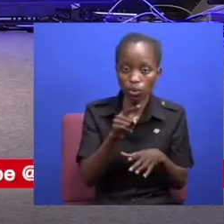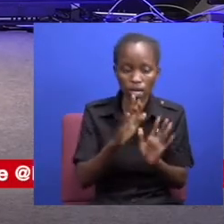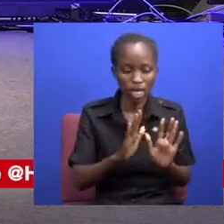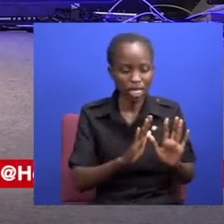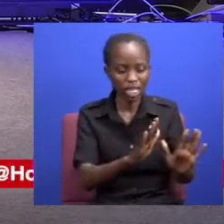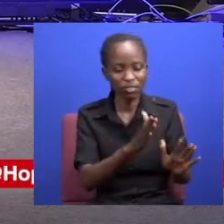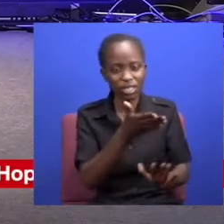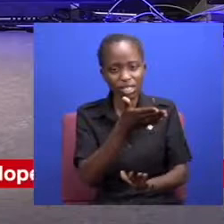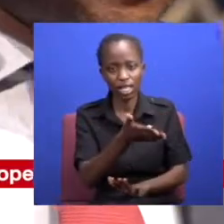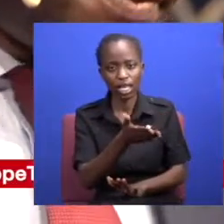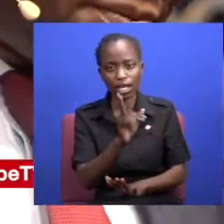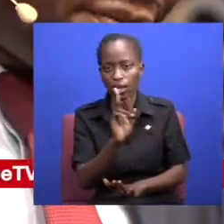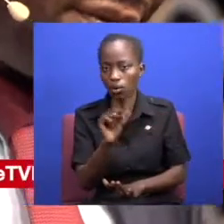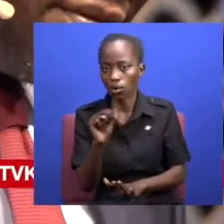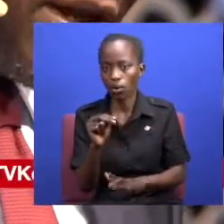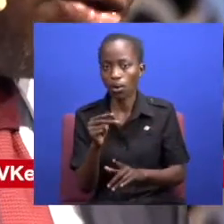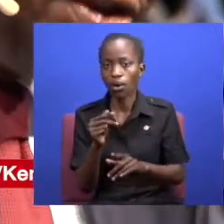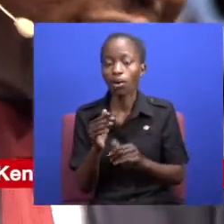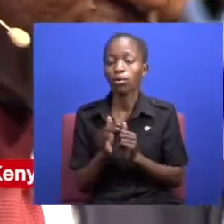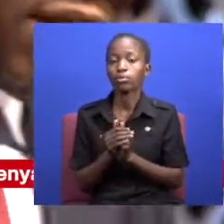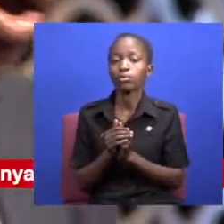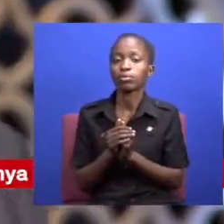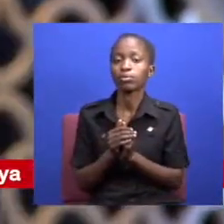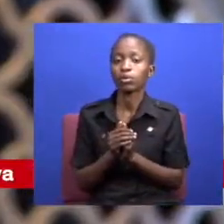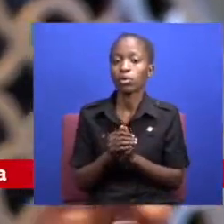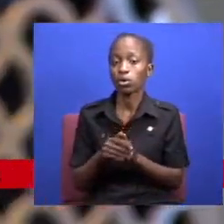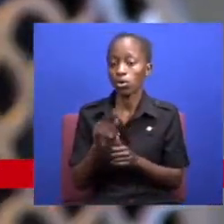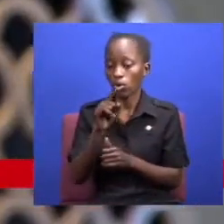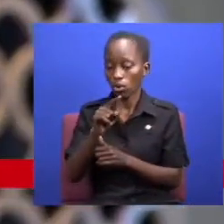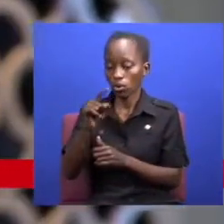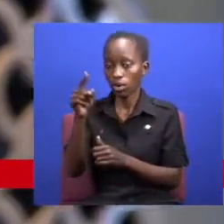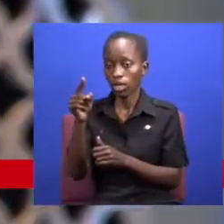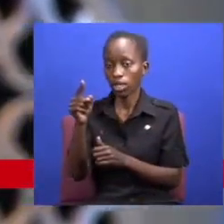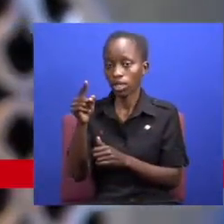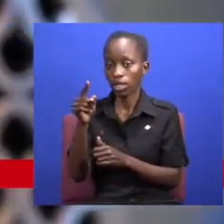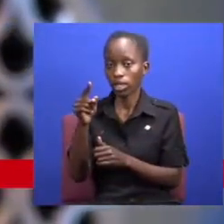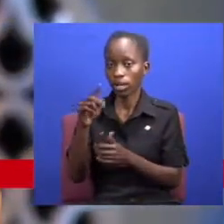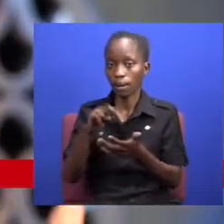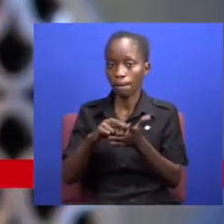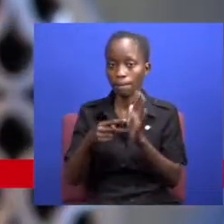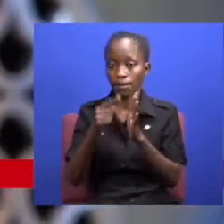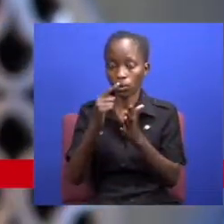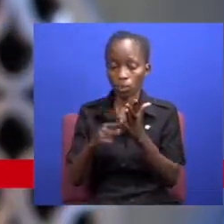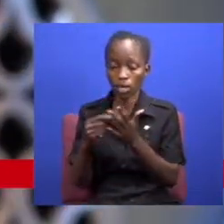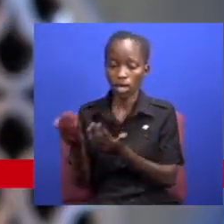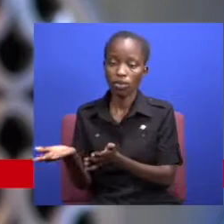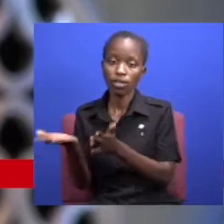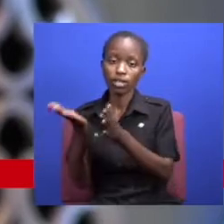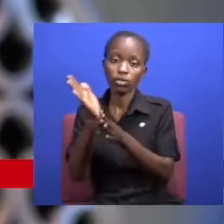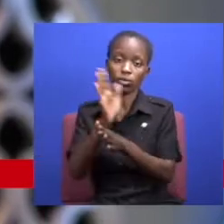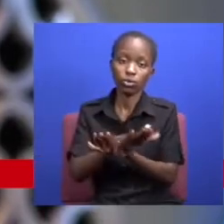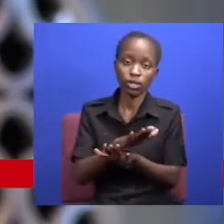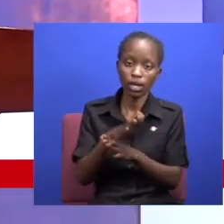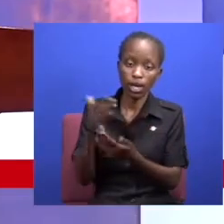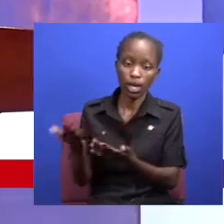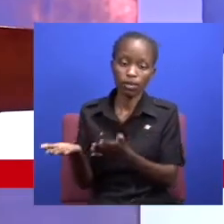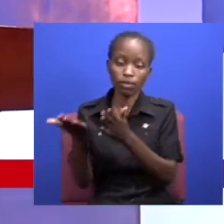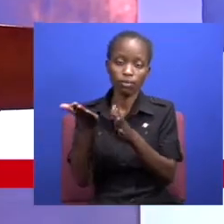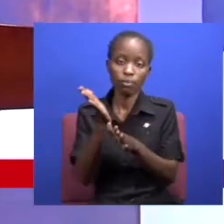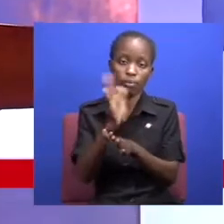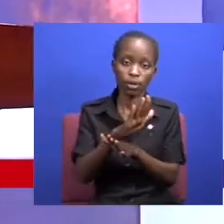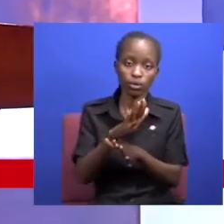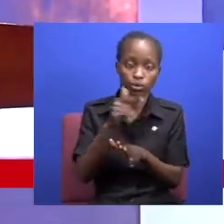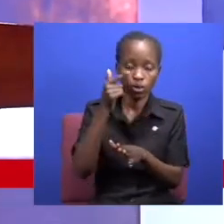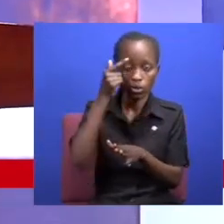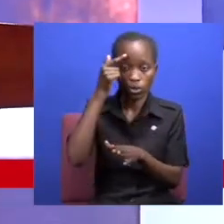in that state of sin. You see, correcting has to do with restoration, restoring something